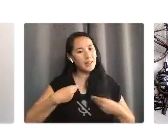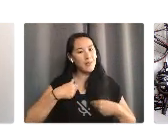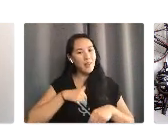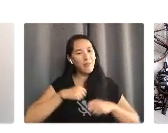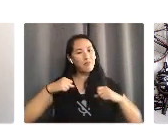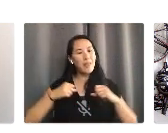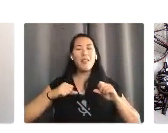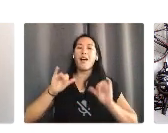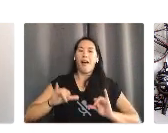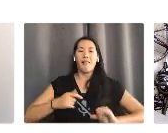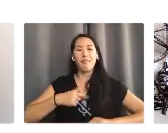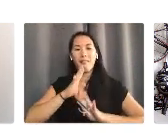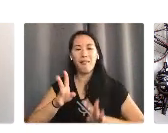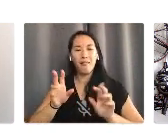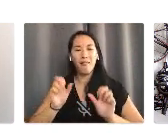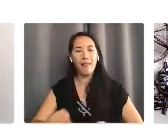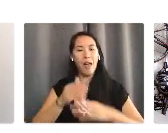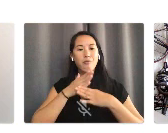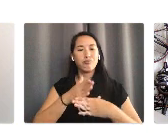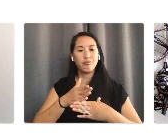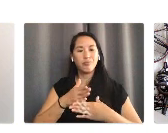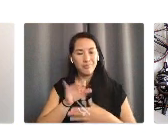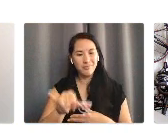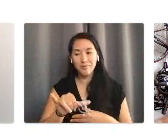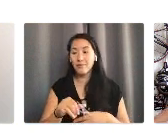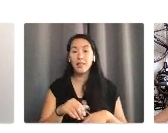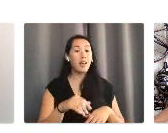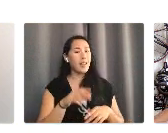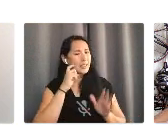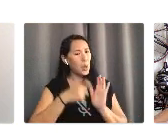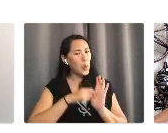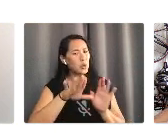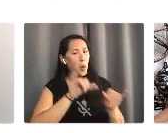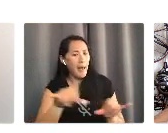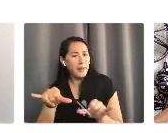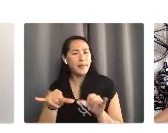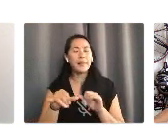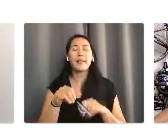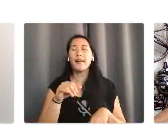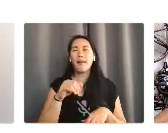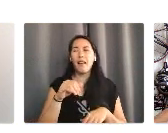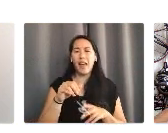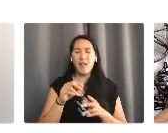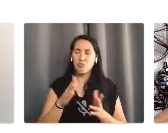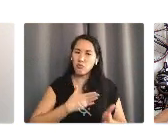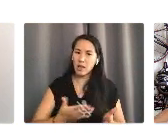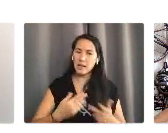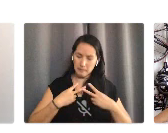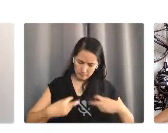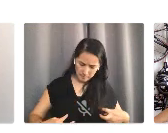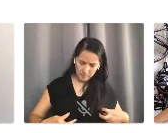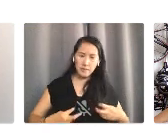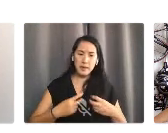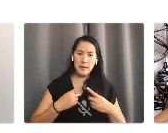speak, and to share. As allies, notice your patterns, understand them, and ask yourself the hard questions. Again, we all